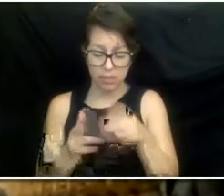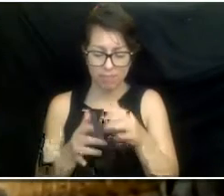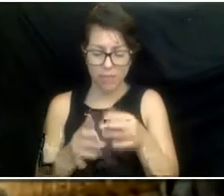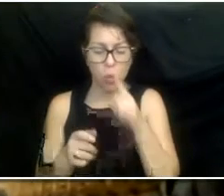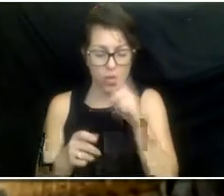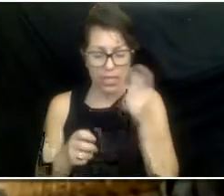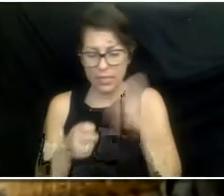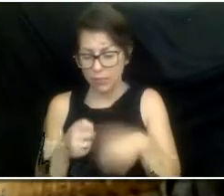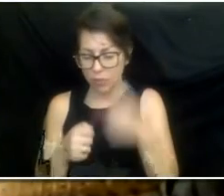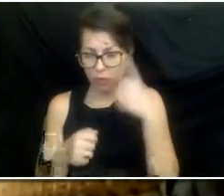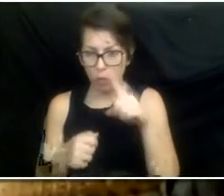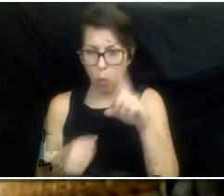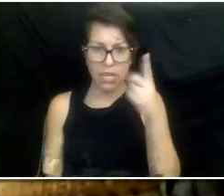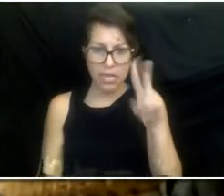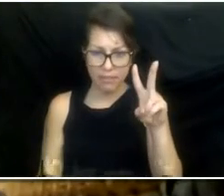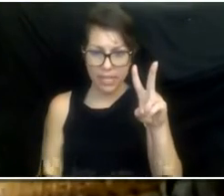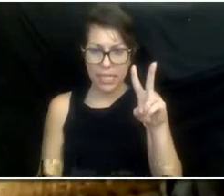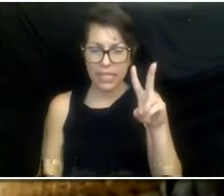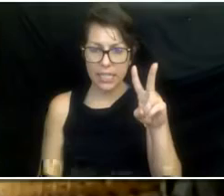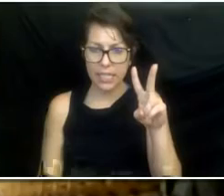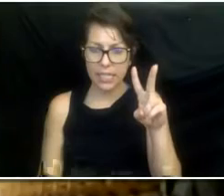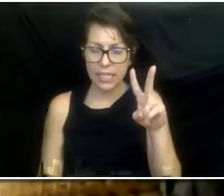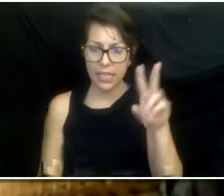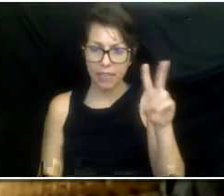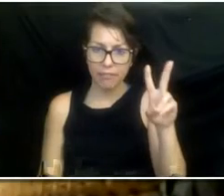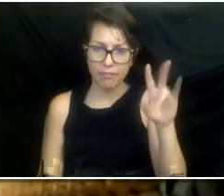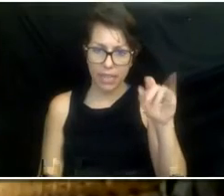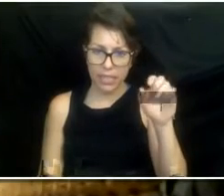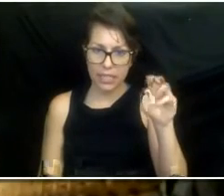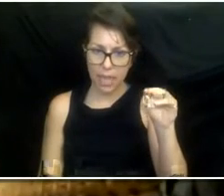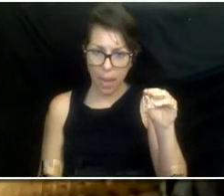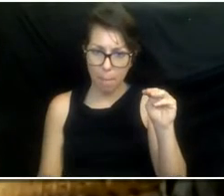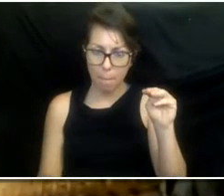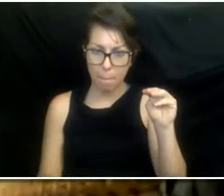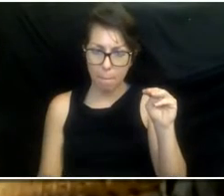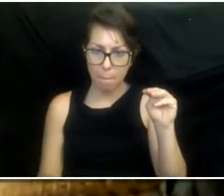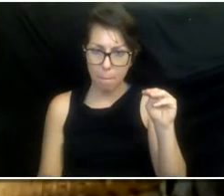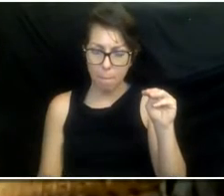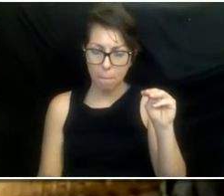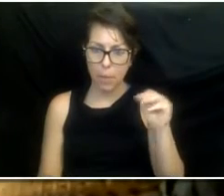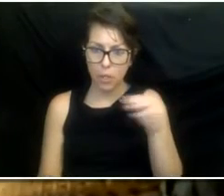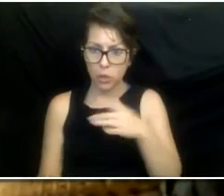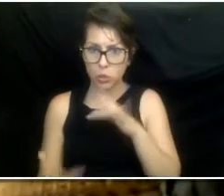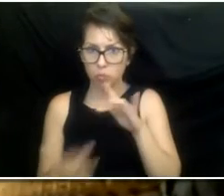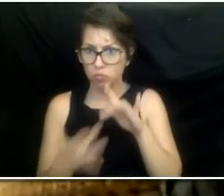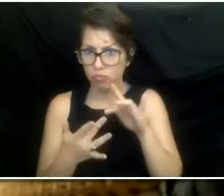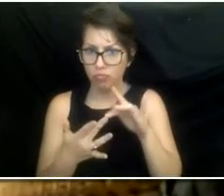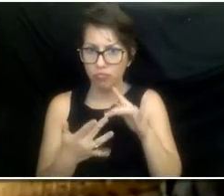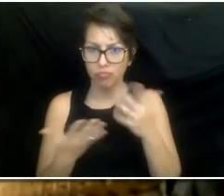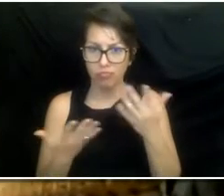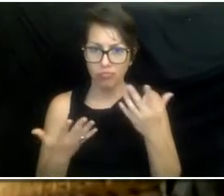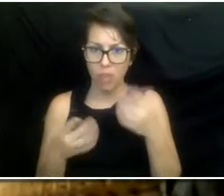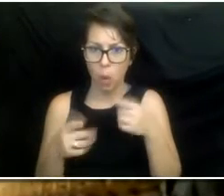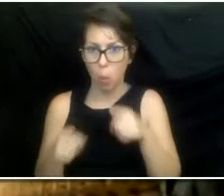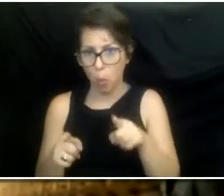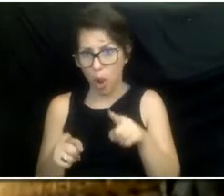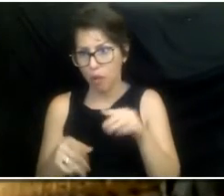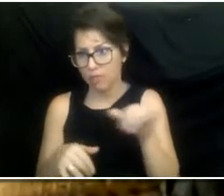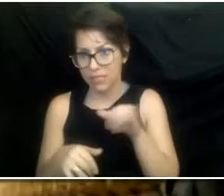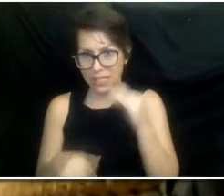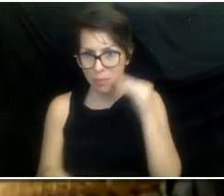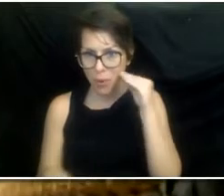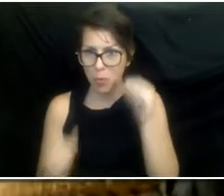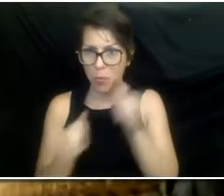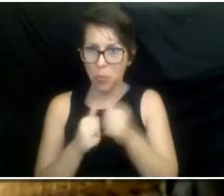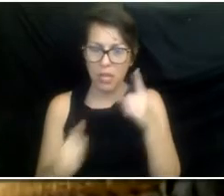idea and is not necessary so again I'd like to hear from you and and the other Witnesses the ones who were like on the ground also dealing